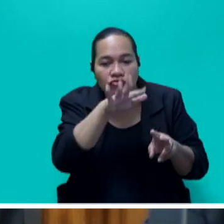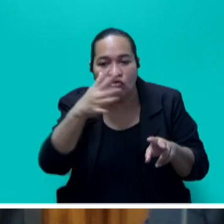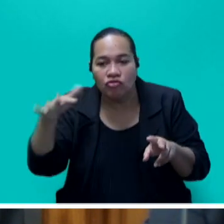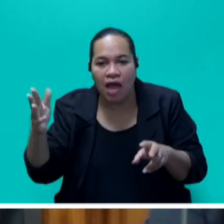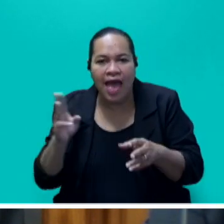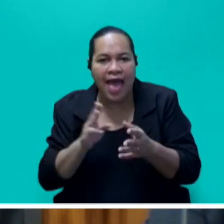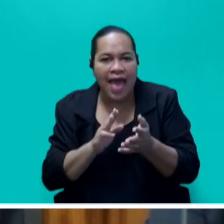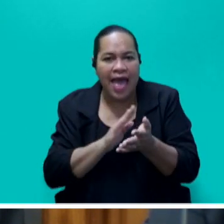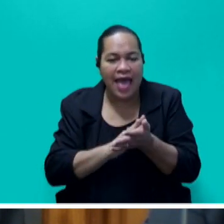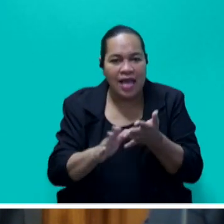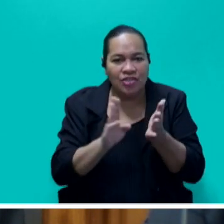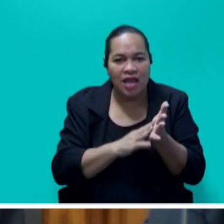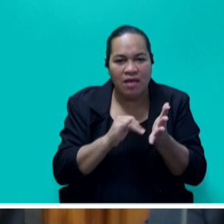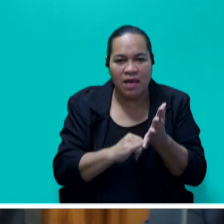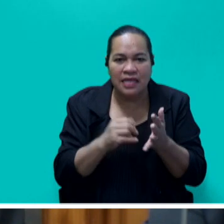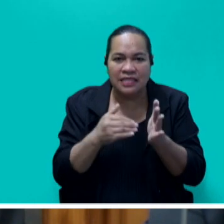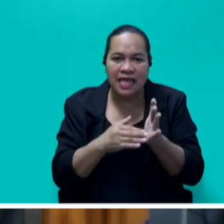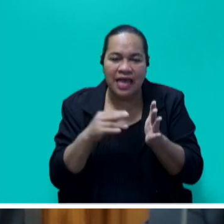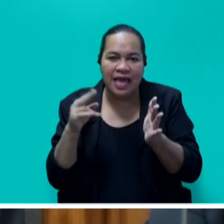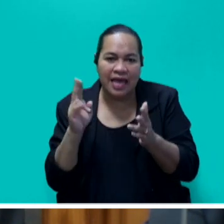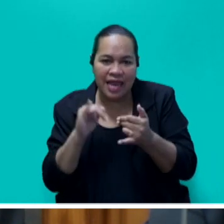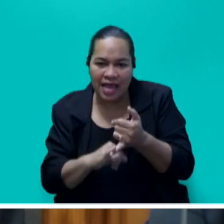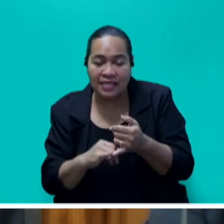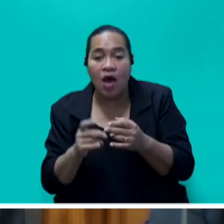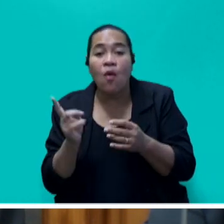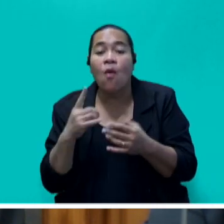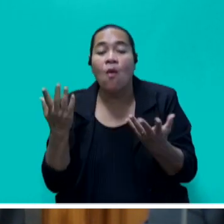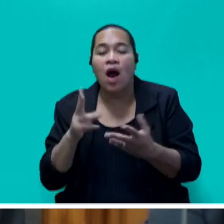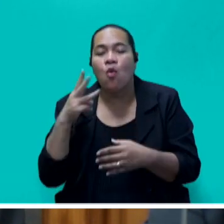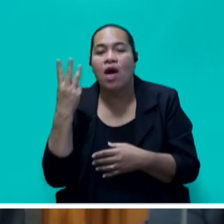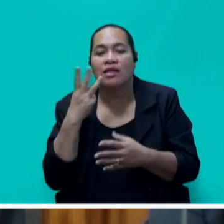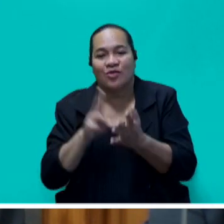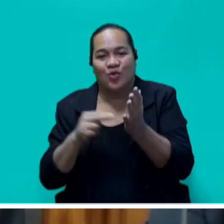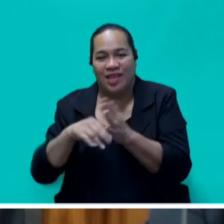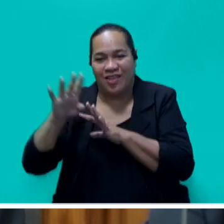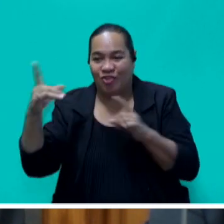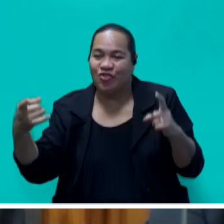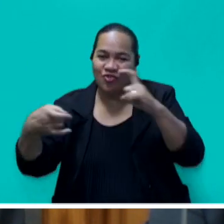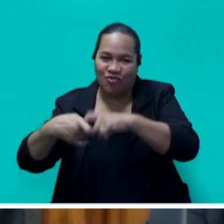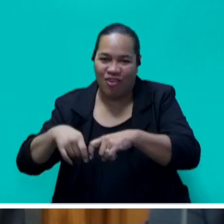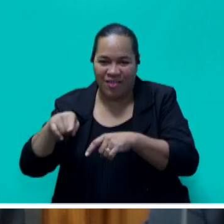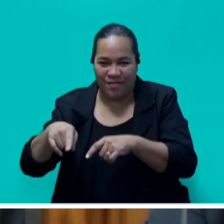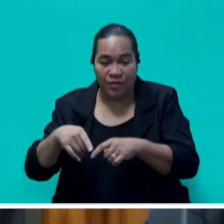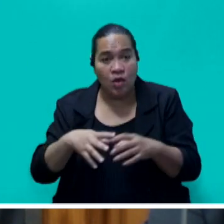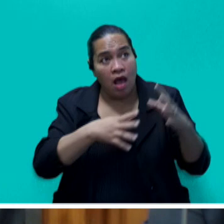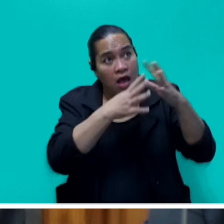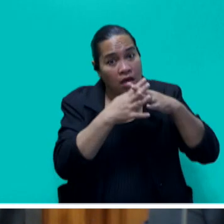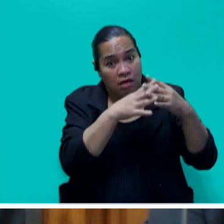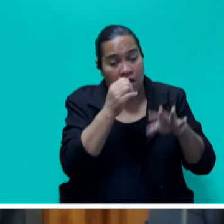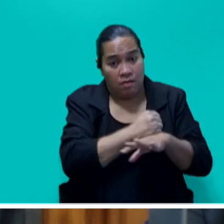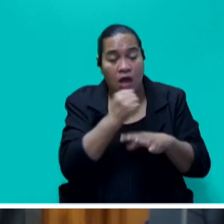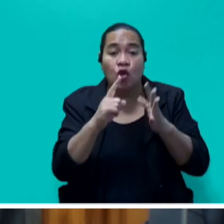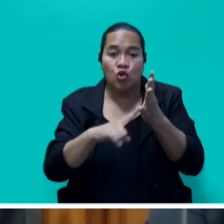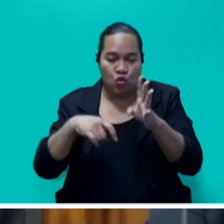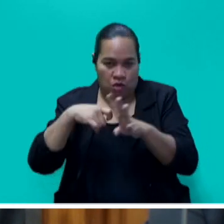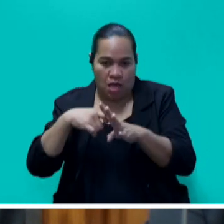HMZS Wellington. Additionally, through ship rider programs such as with the government of US and UK, our officers are